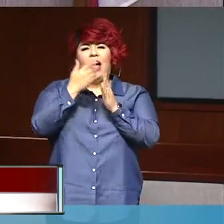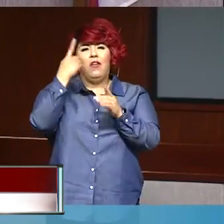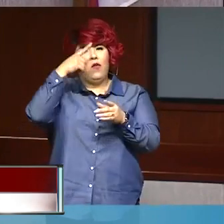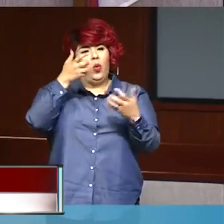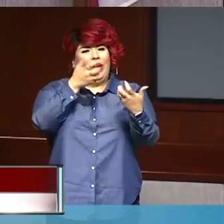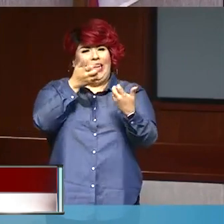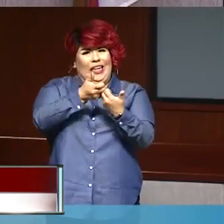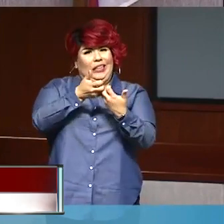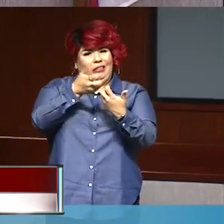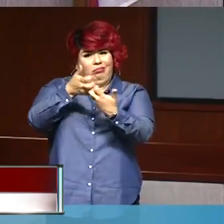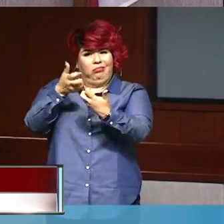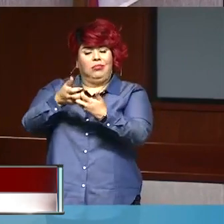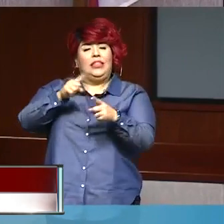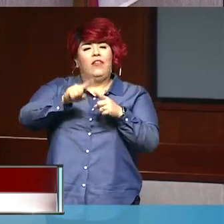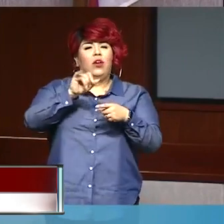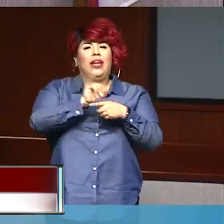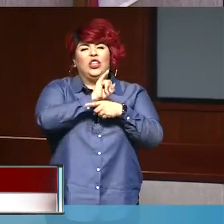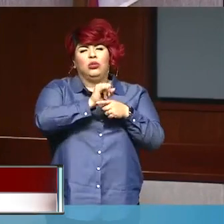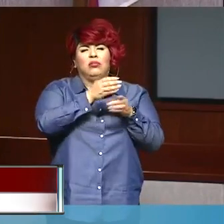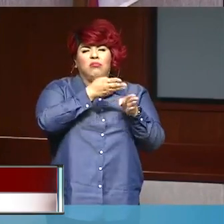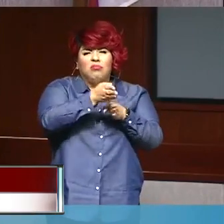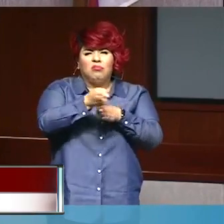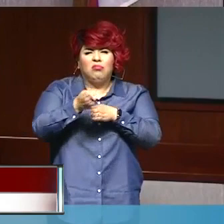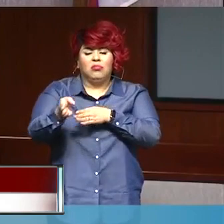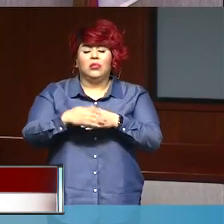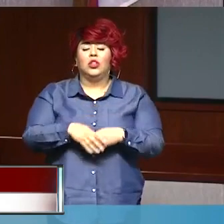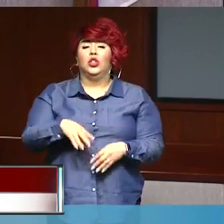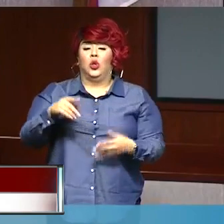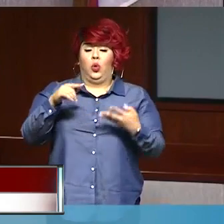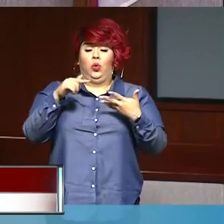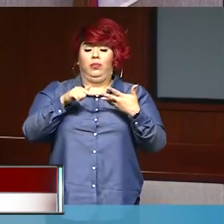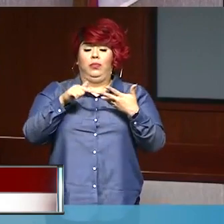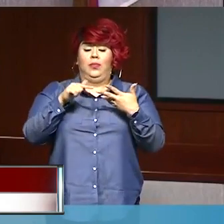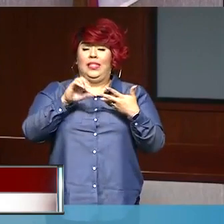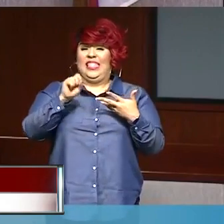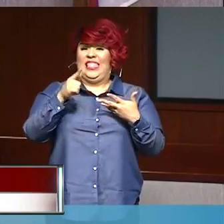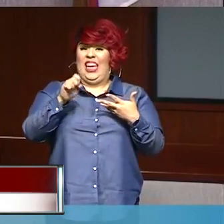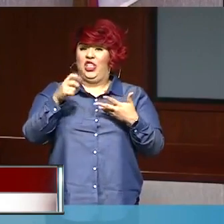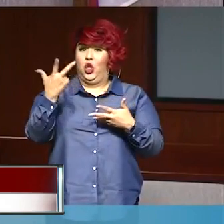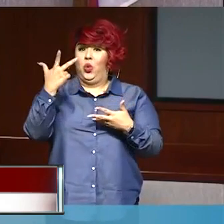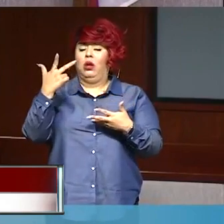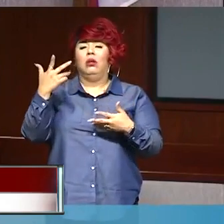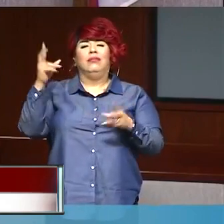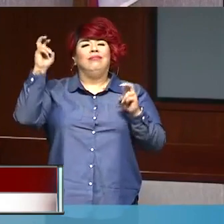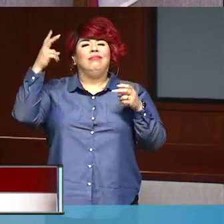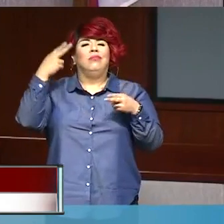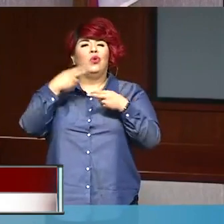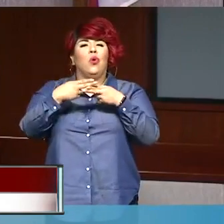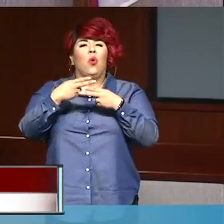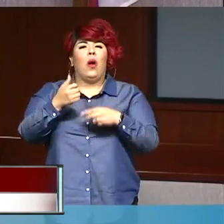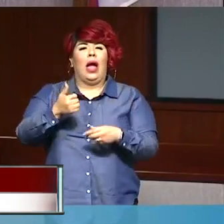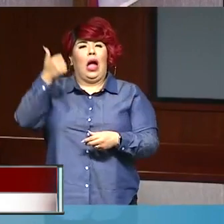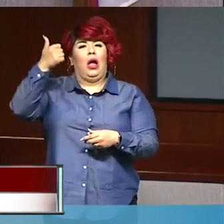are part of stage 3, which the governor has termed higher risk businesses for the spread of